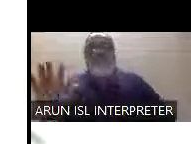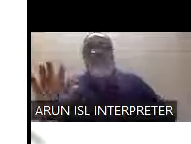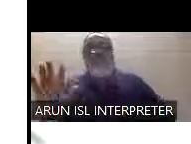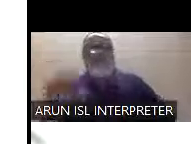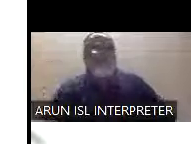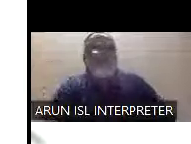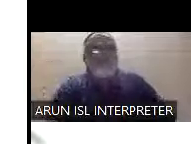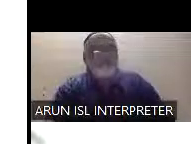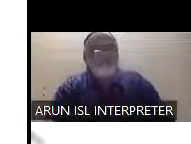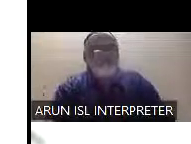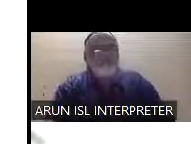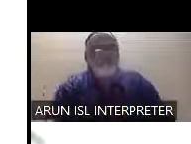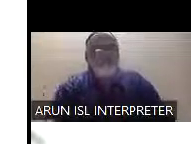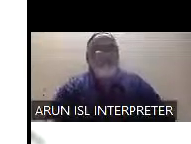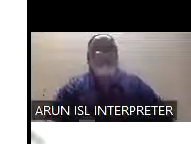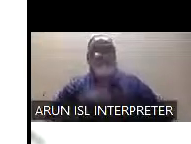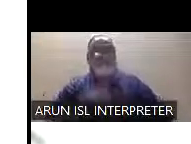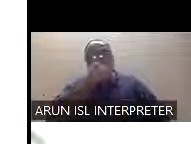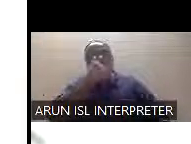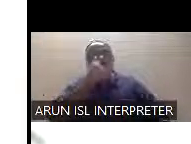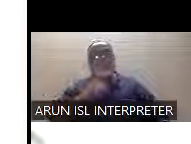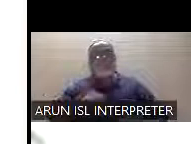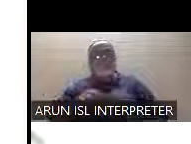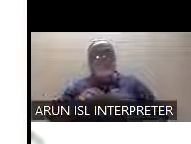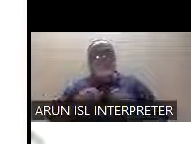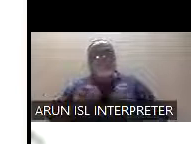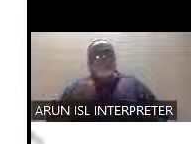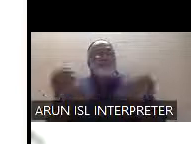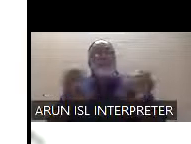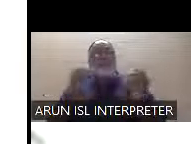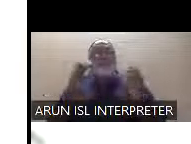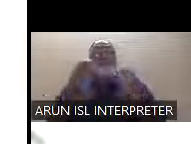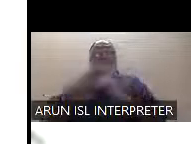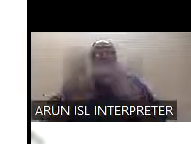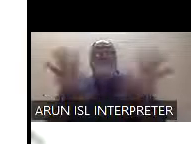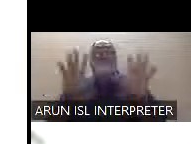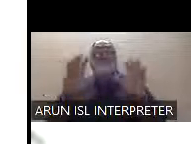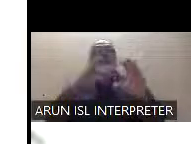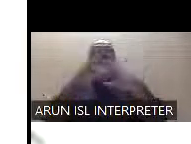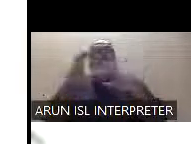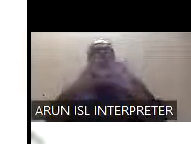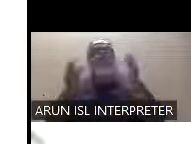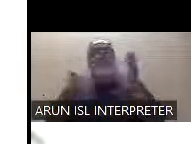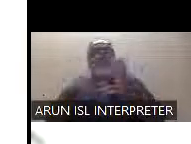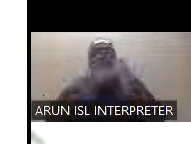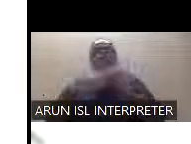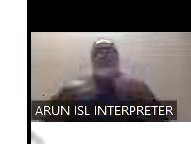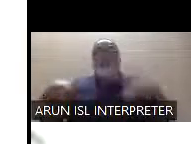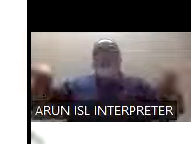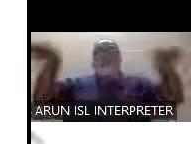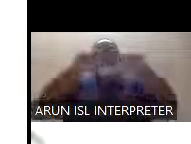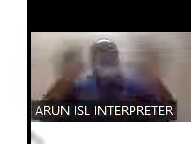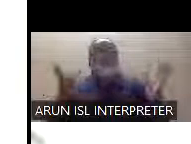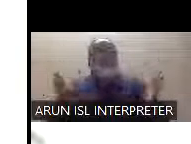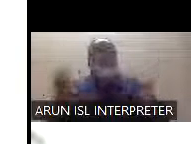No need, ma'am. Yeah, okay. Yeah. So for information and communication technology ecosystem, the Accessible